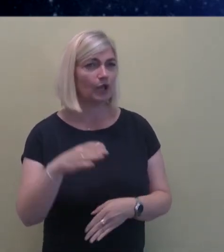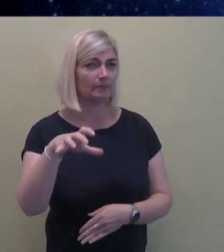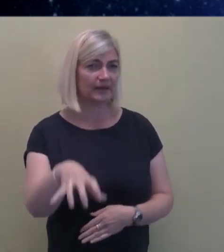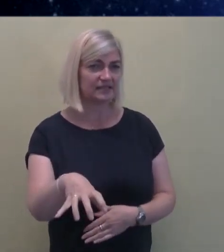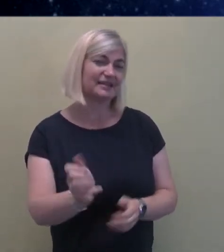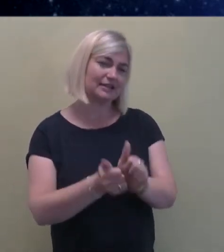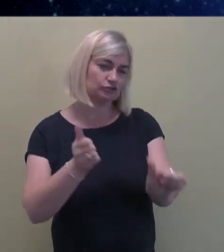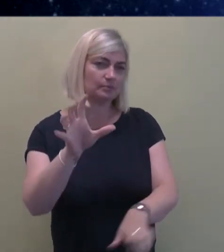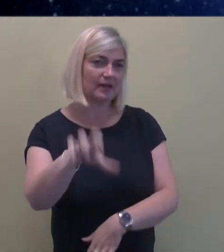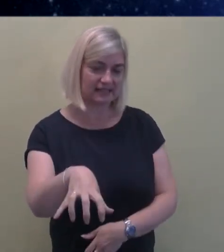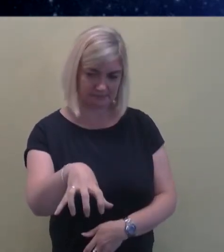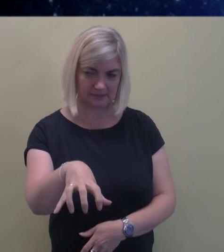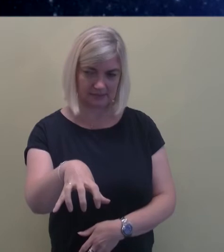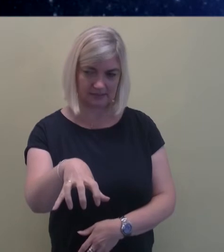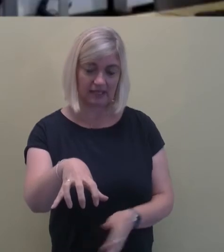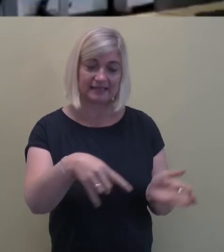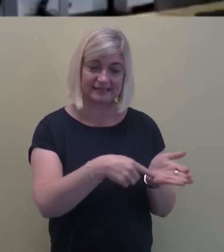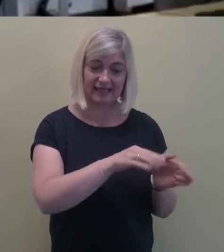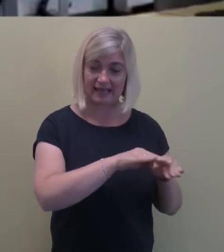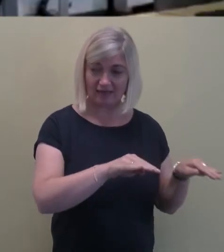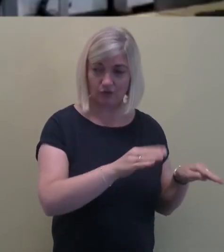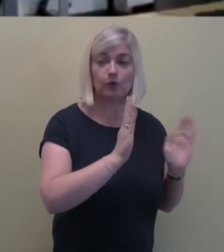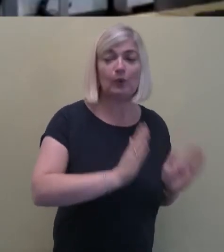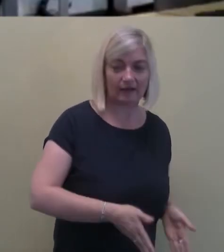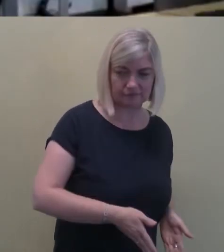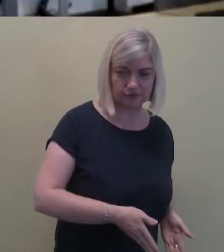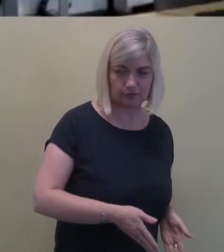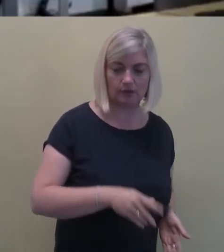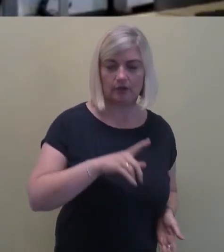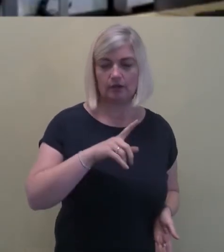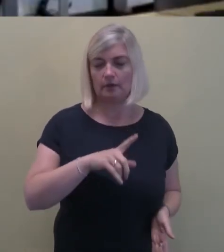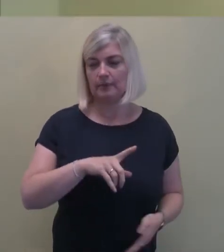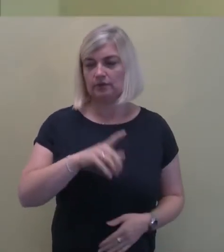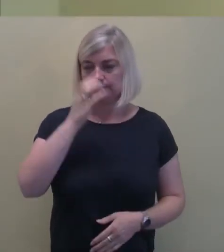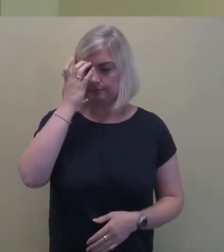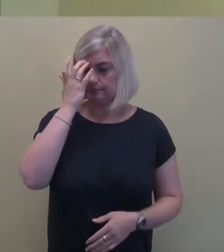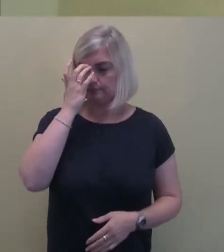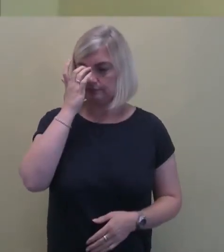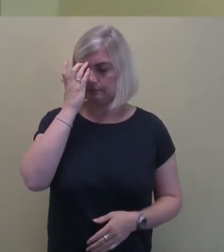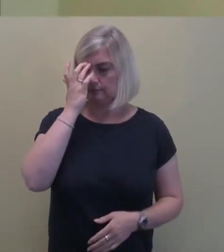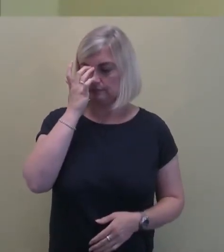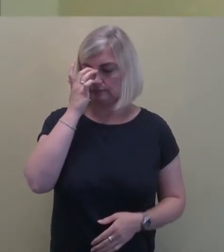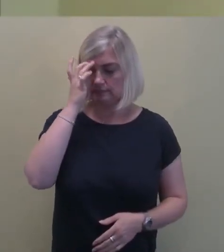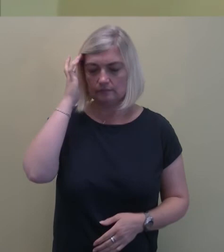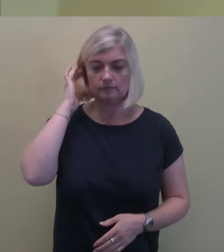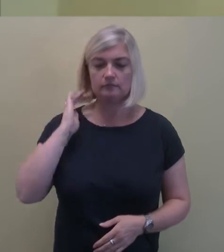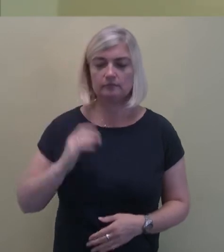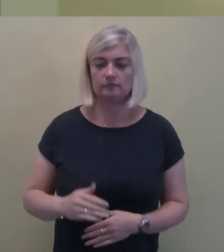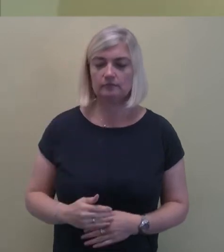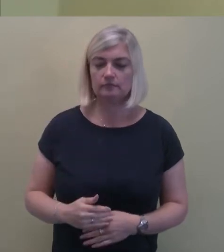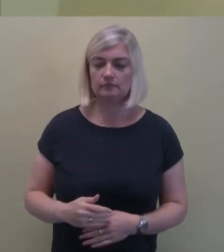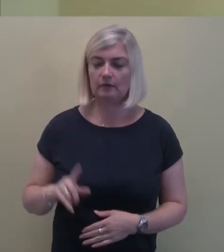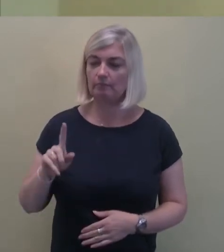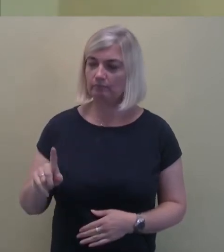and learn in industry. That's fantastic. I think it's worth adding that we do a lot of trips as well, don't we? We've done a few trips to some conferences in